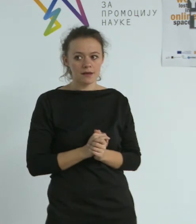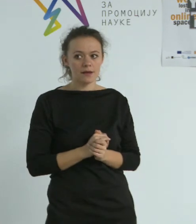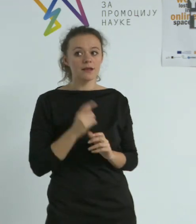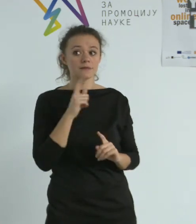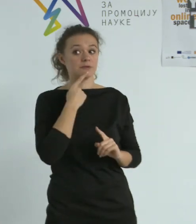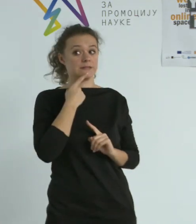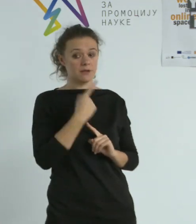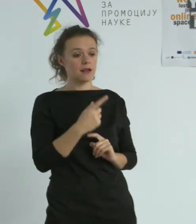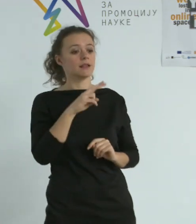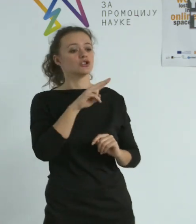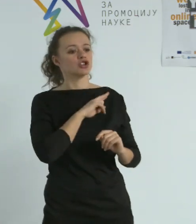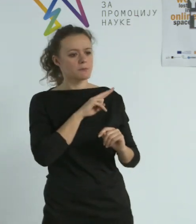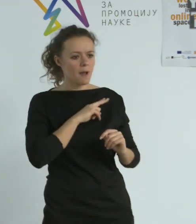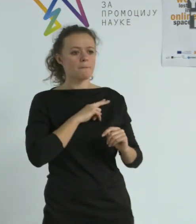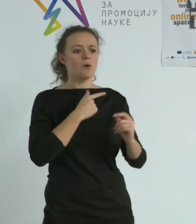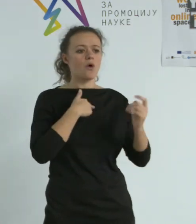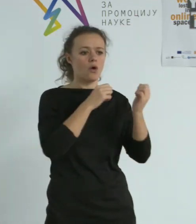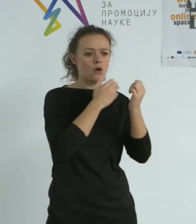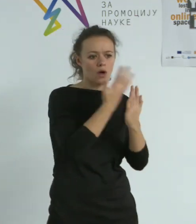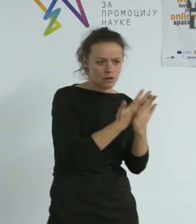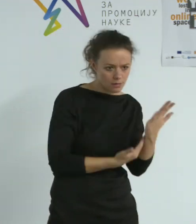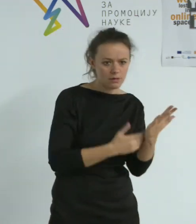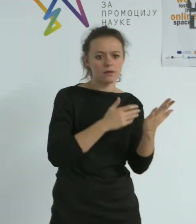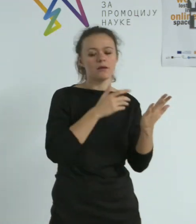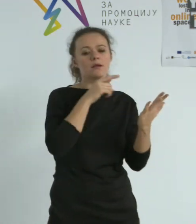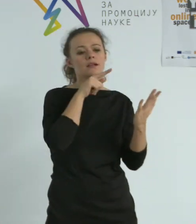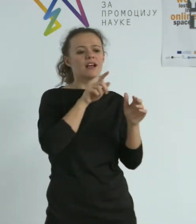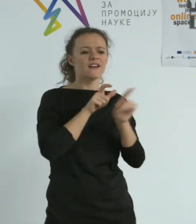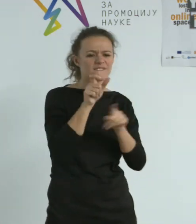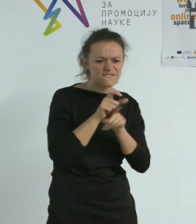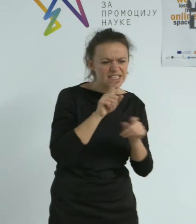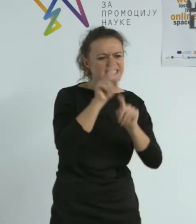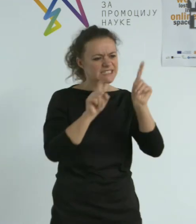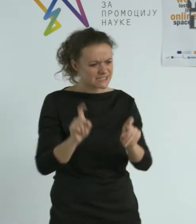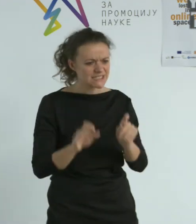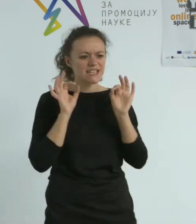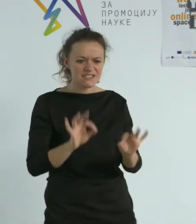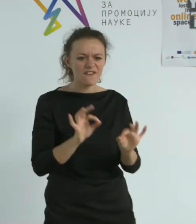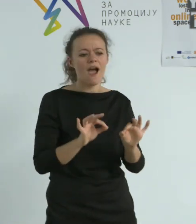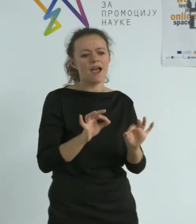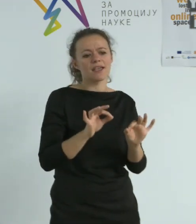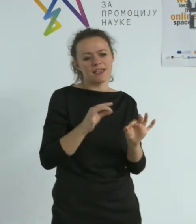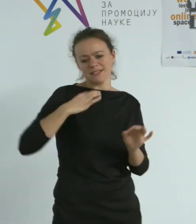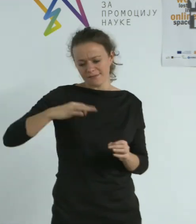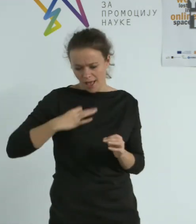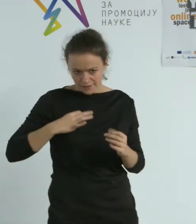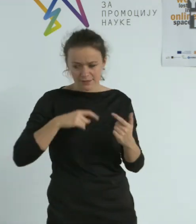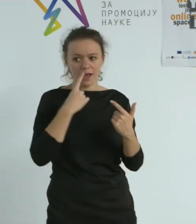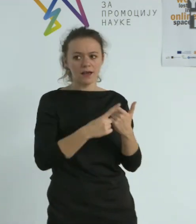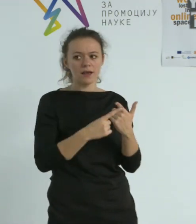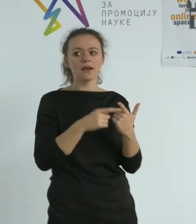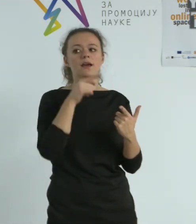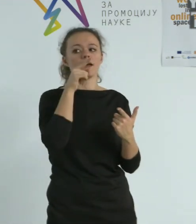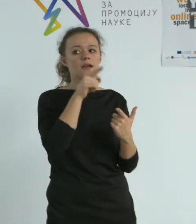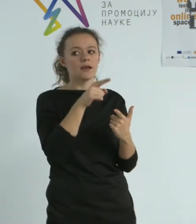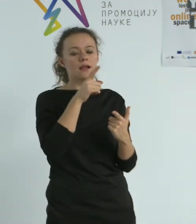about that, we had grading of every quiz and every assignment. So, and the participants